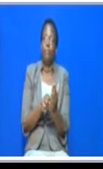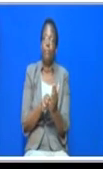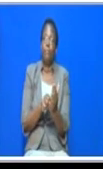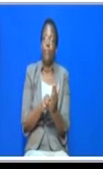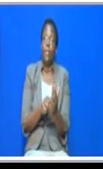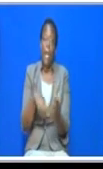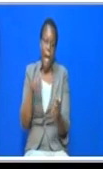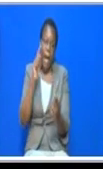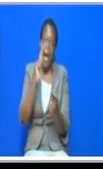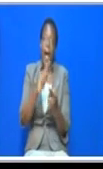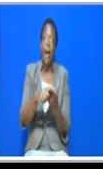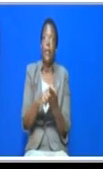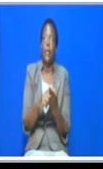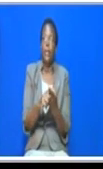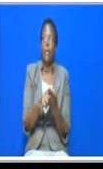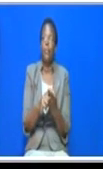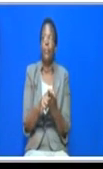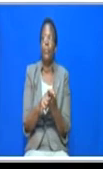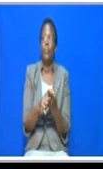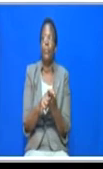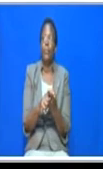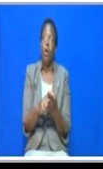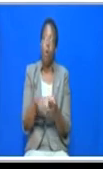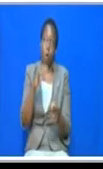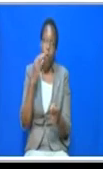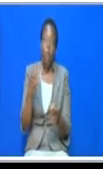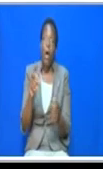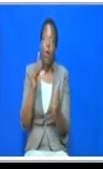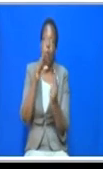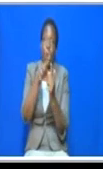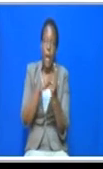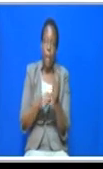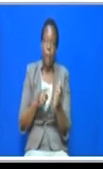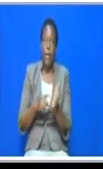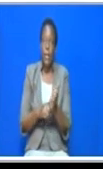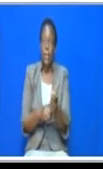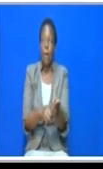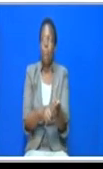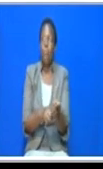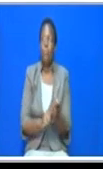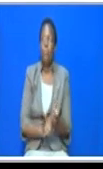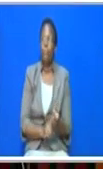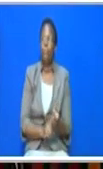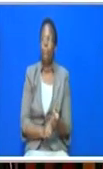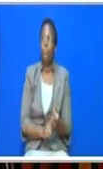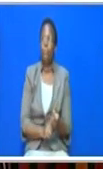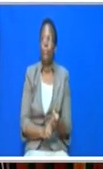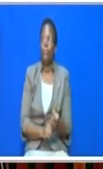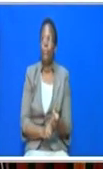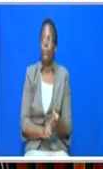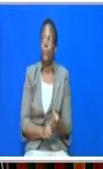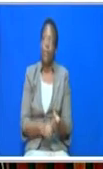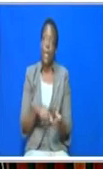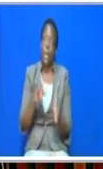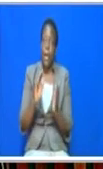are added at the end of a word. For example, you can have the